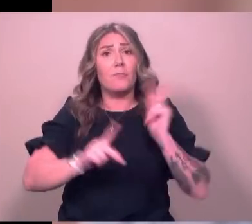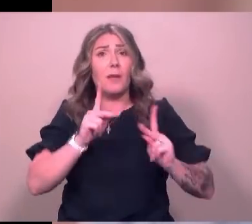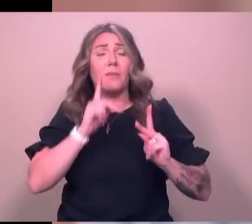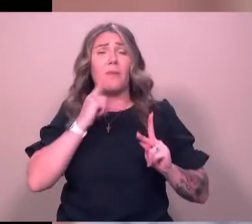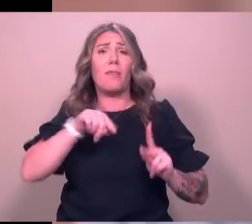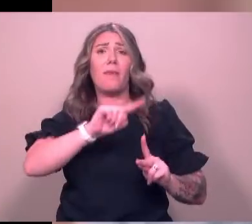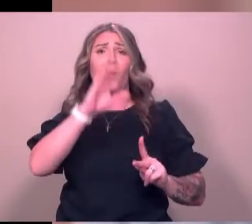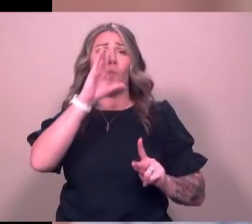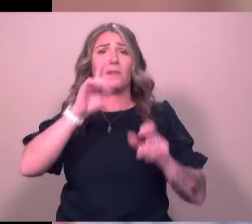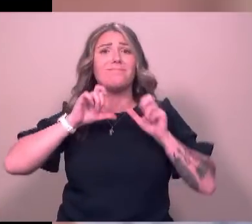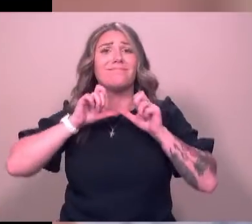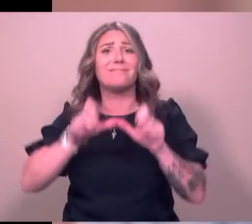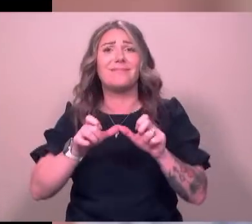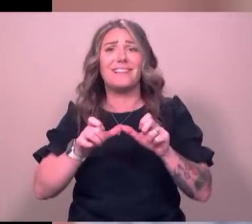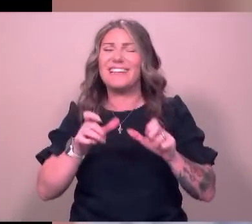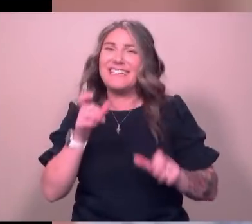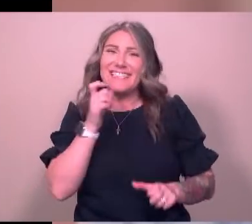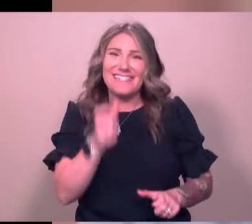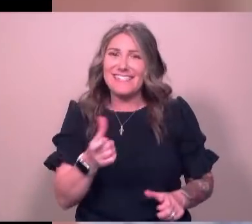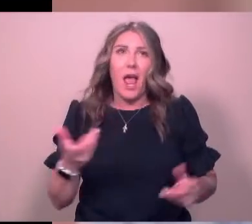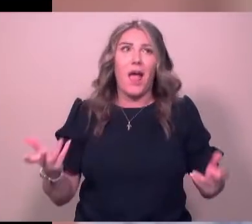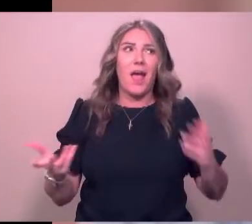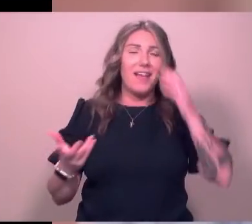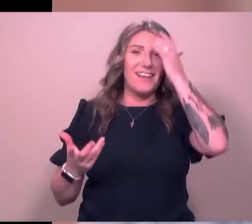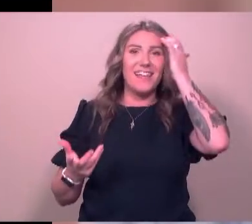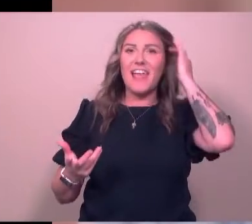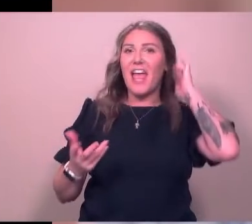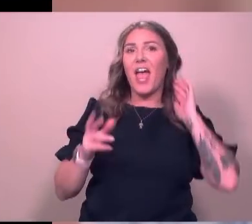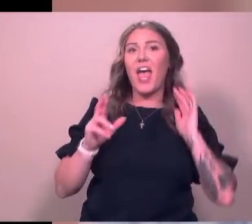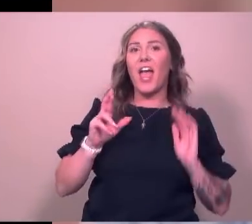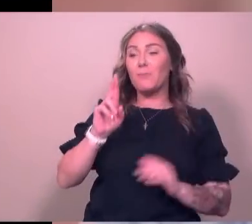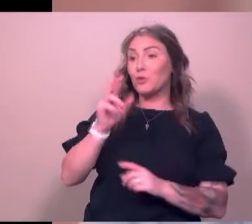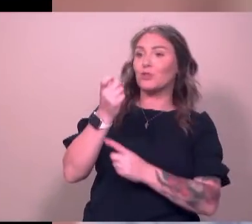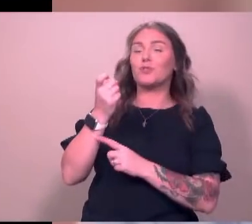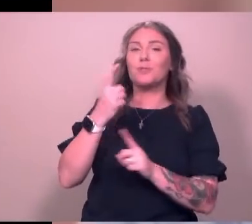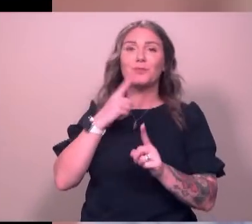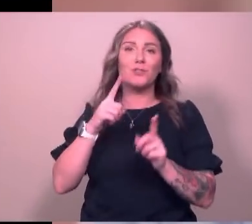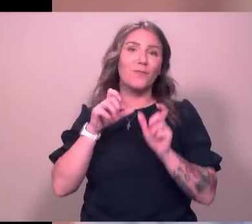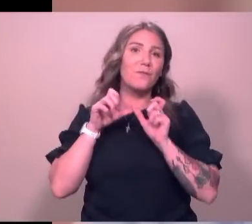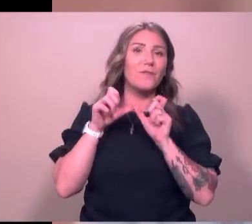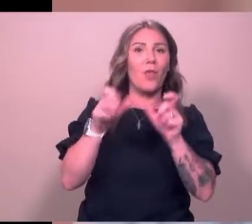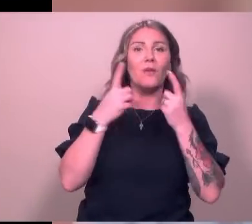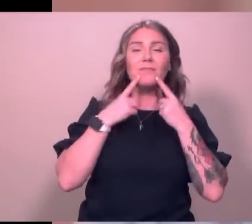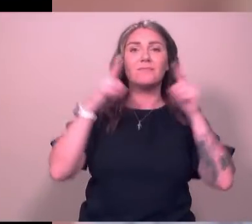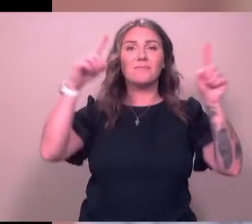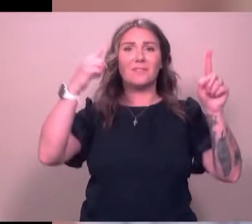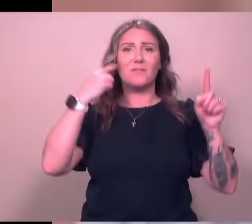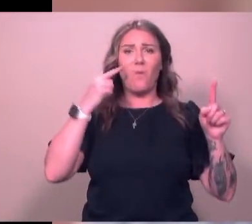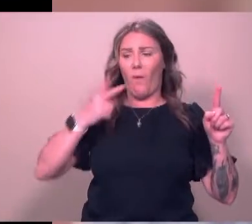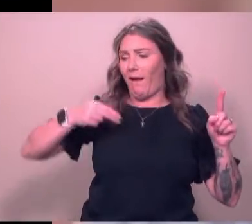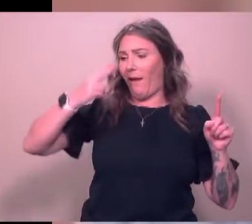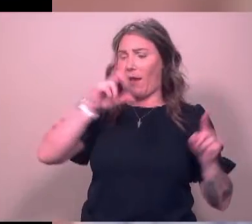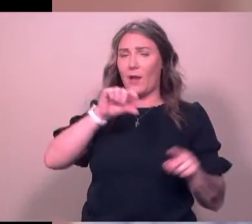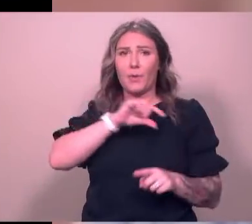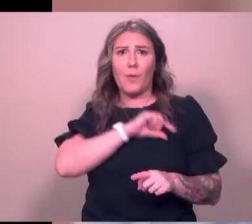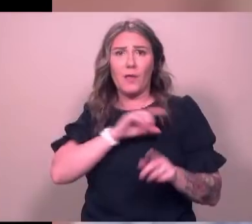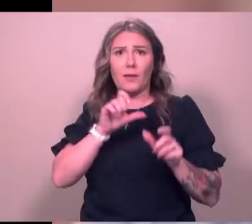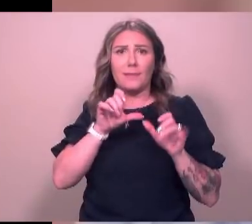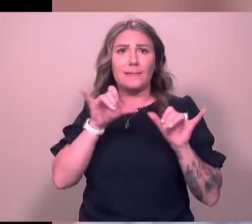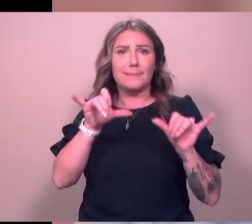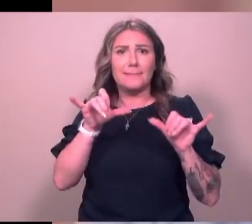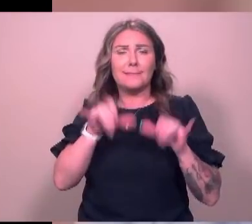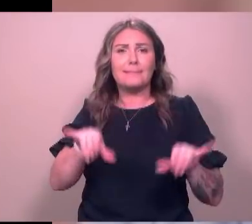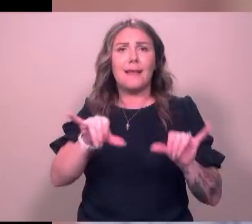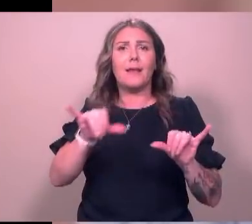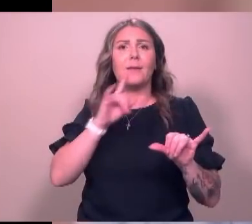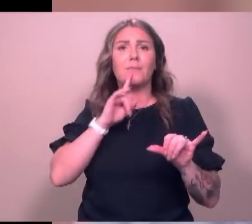do that. That is not a prescription for long-term success for high-quality, sustainable health care